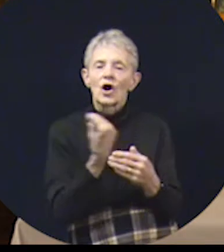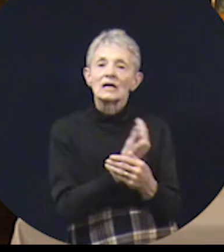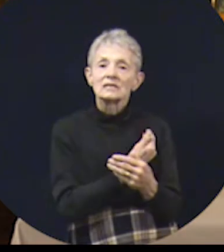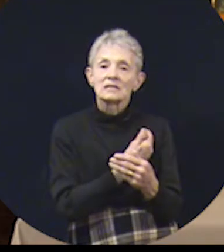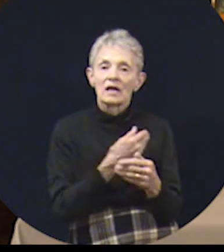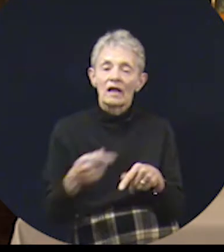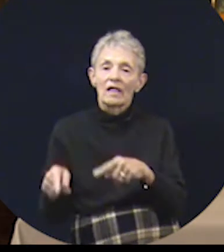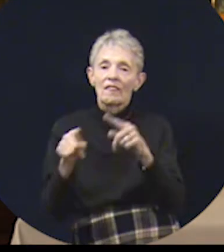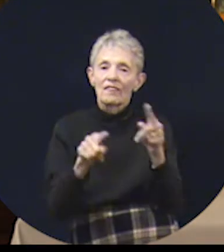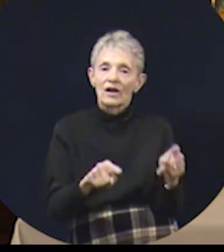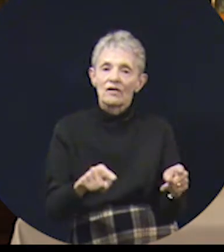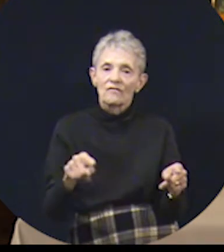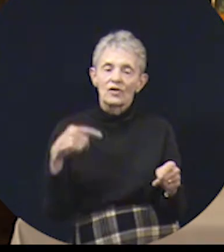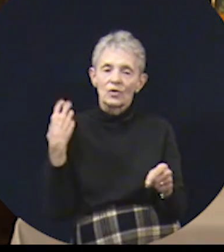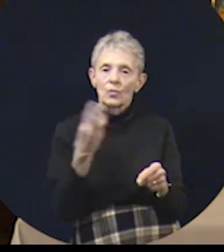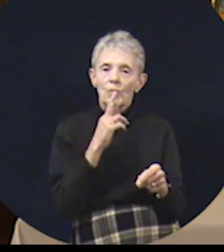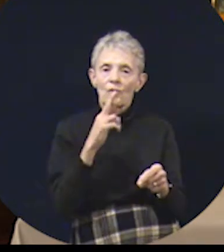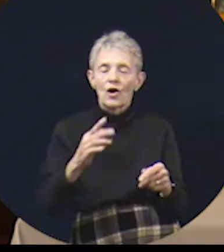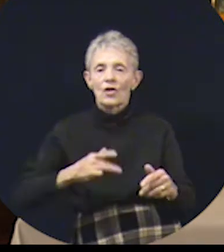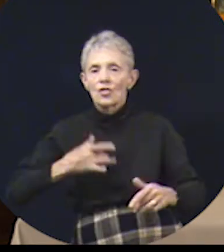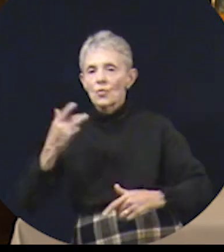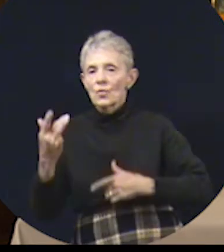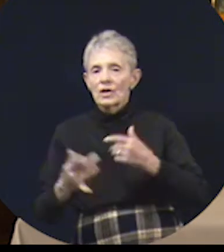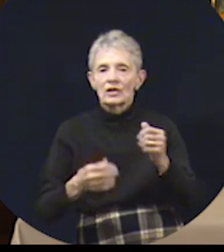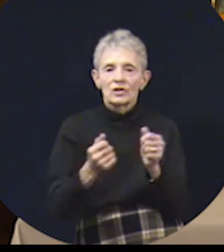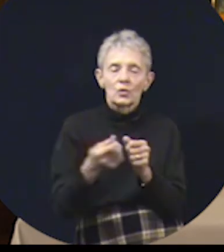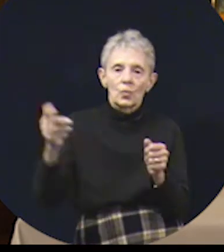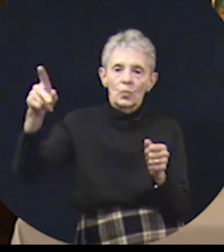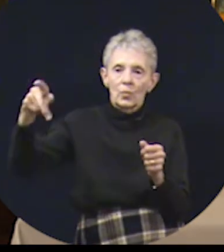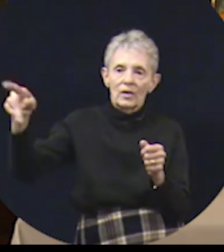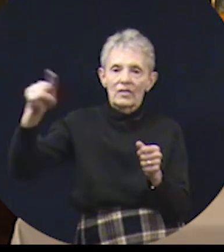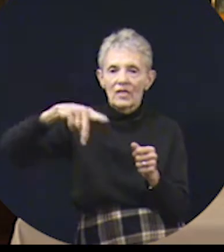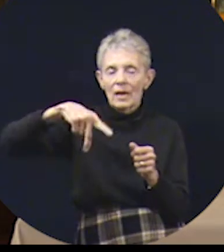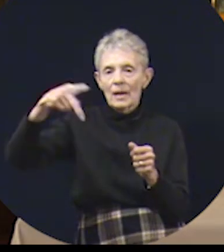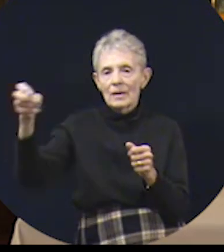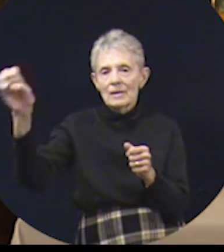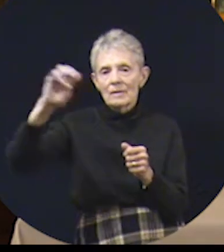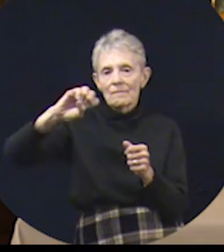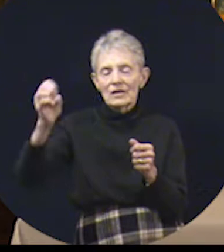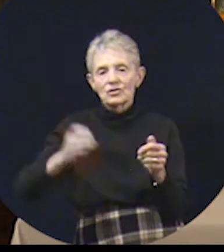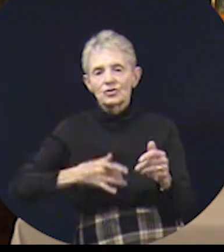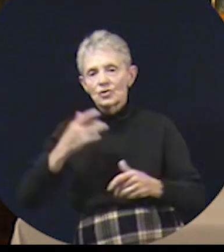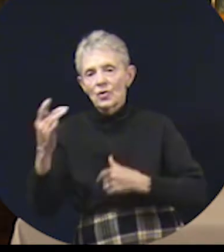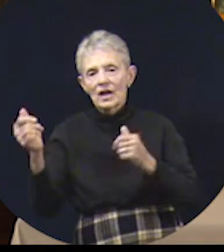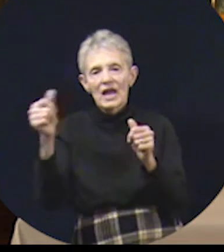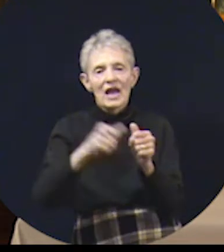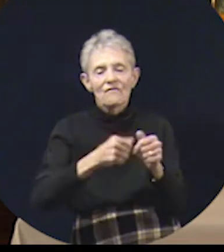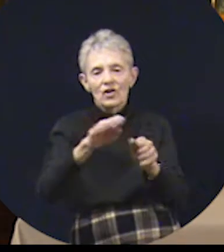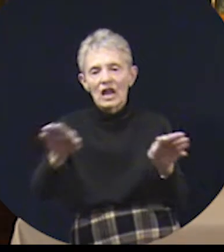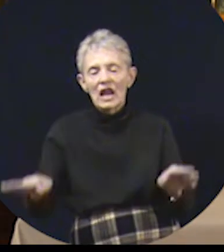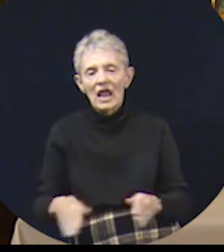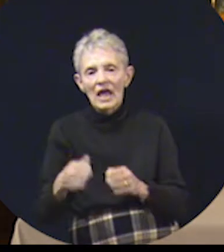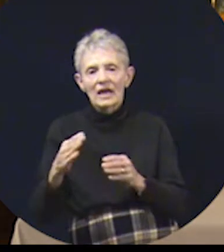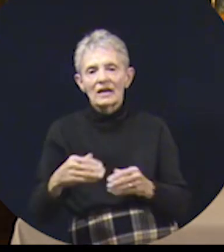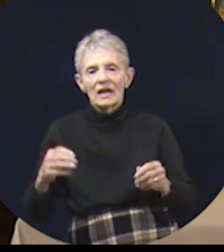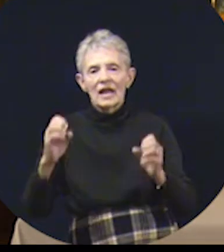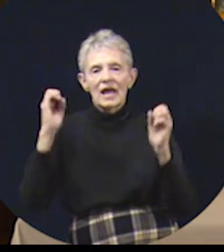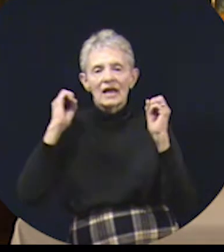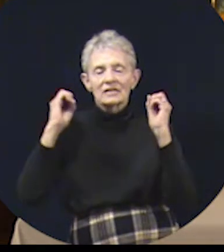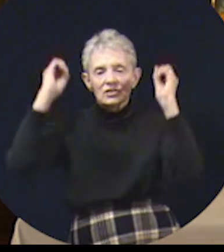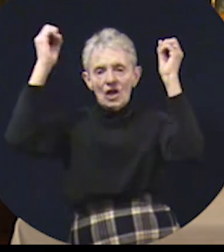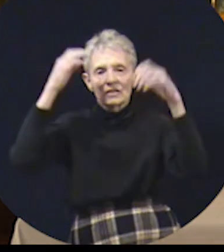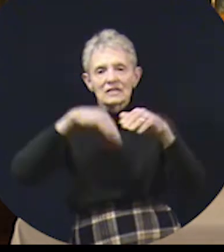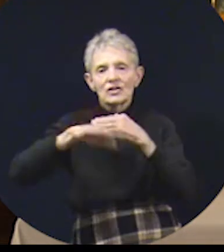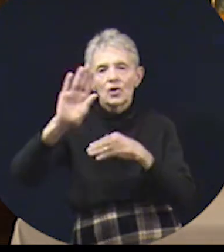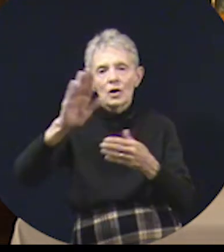Therefore, overcome with paschal joy, every land, every people exalts in your praise, and even the heavenly powers and the angelic